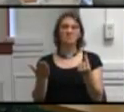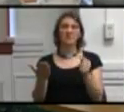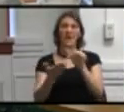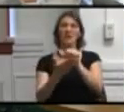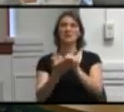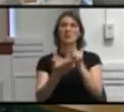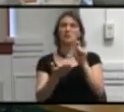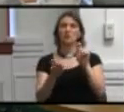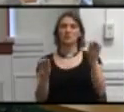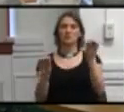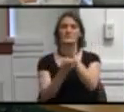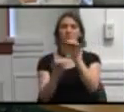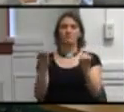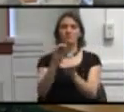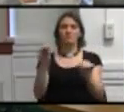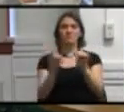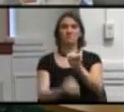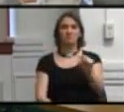the agenda